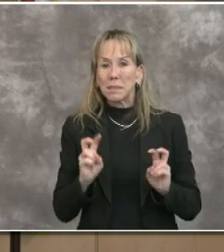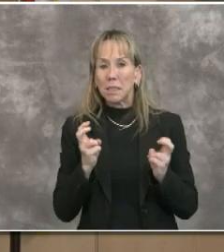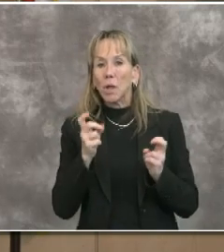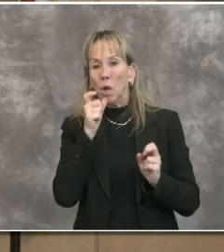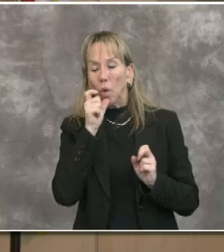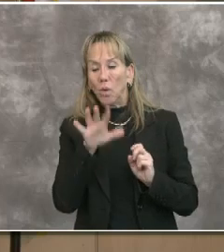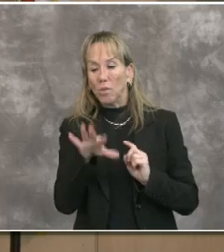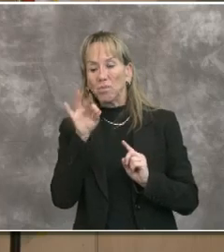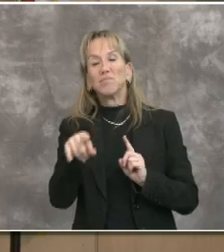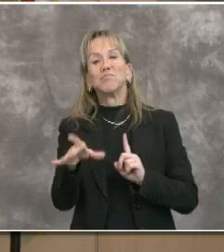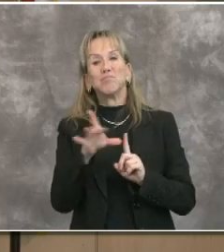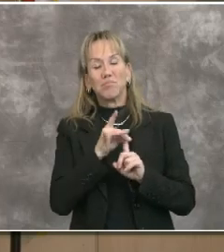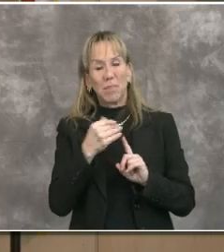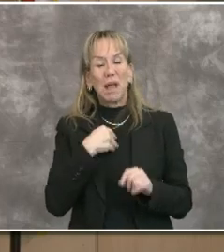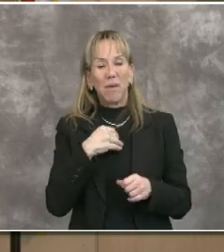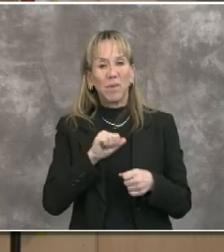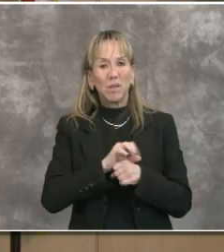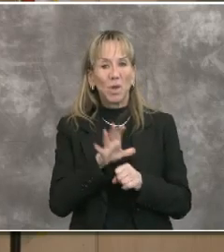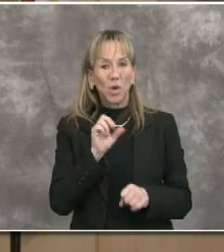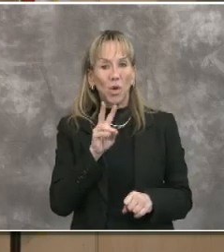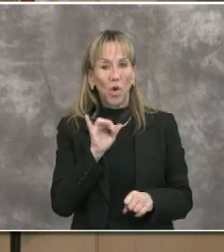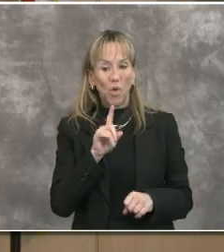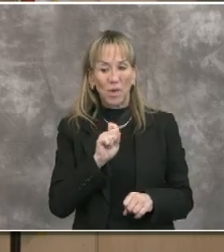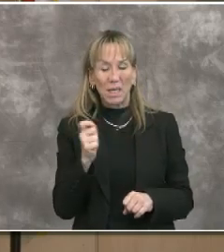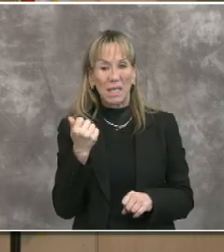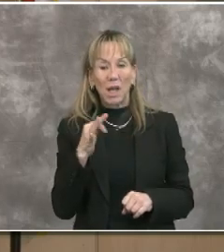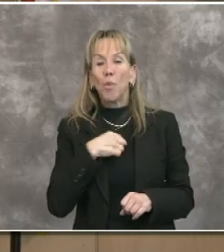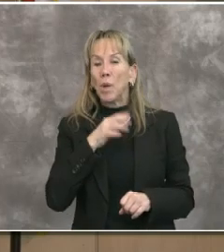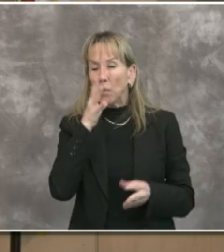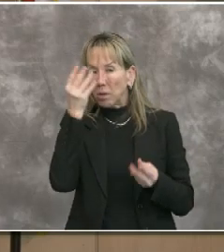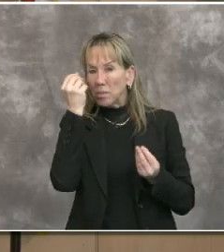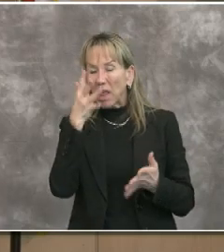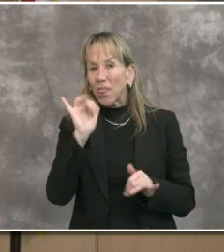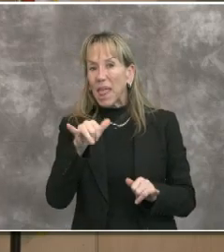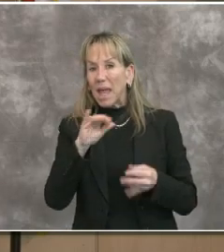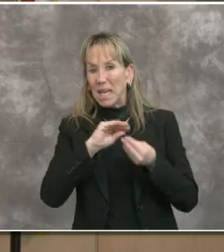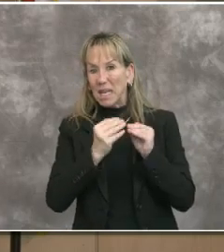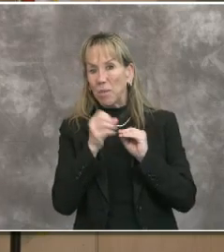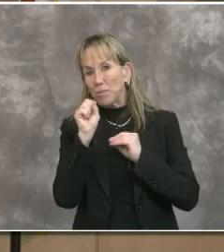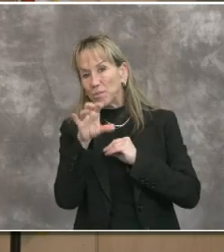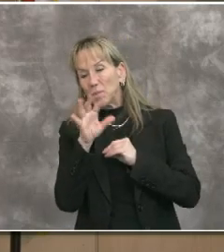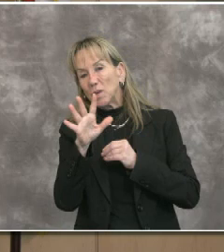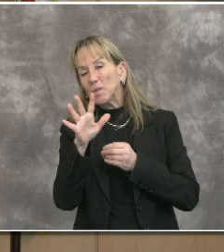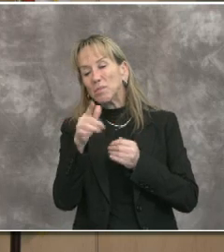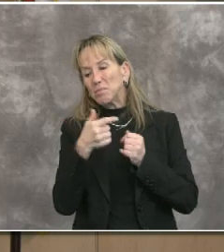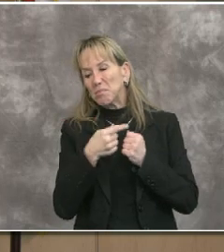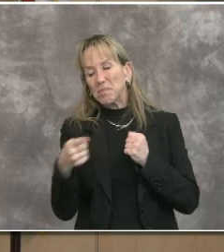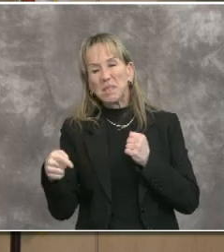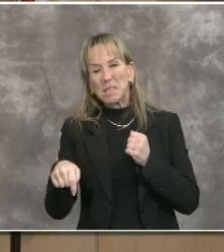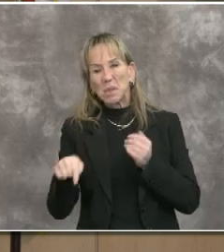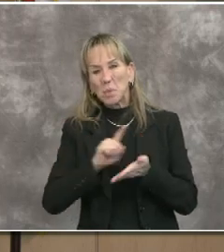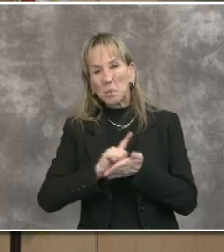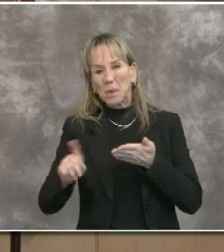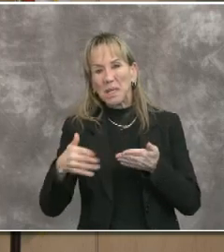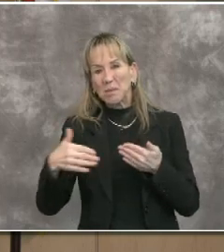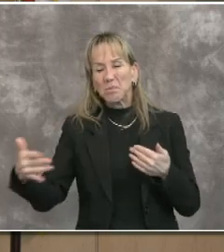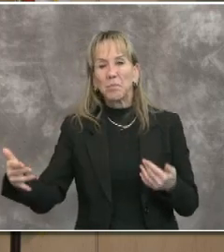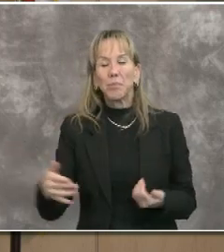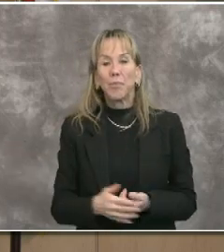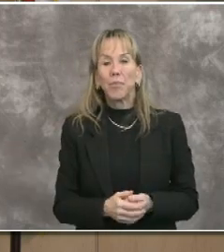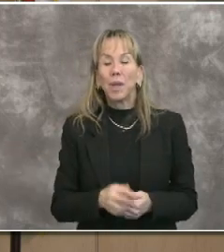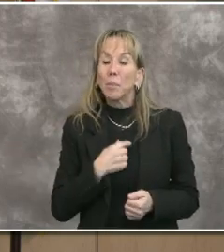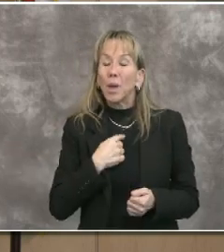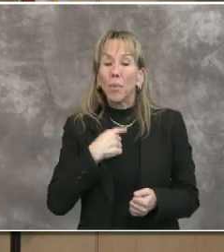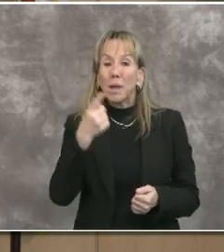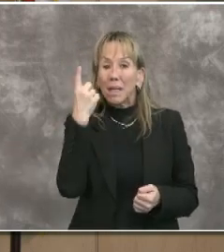detected with COVID later on this week. But I do think that some of the increased activity